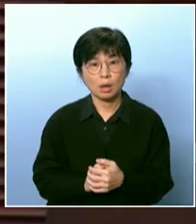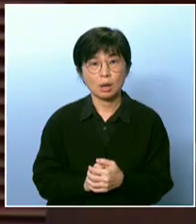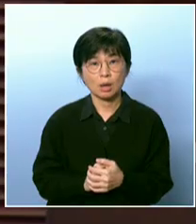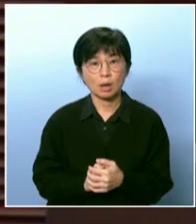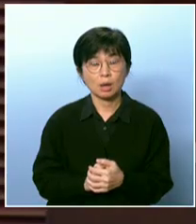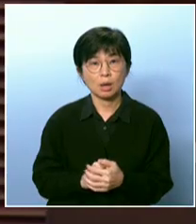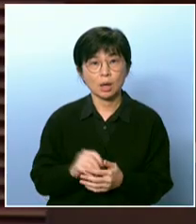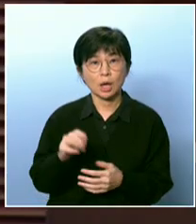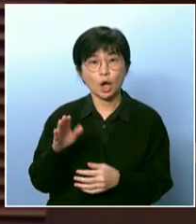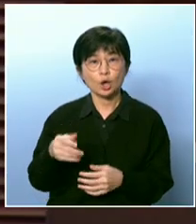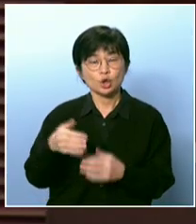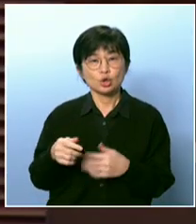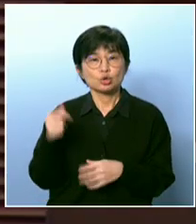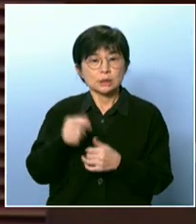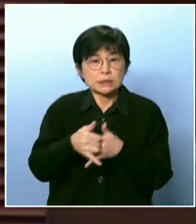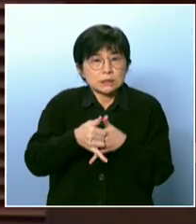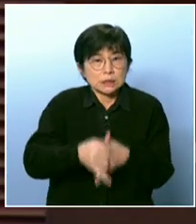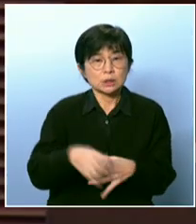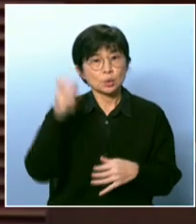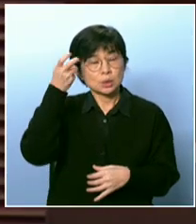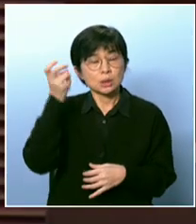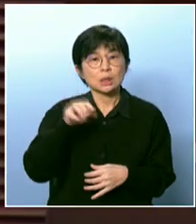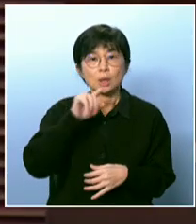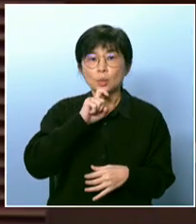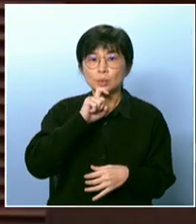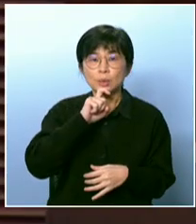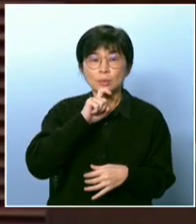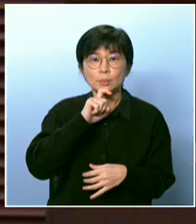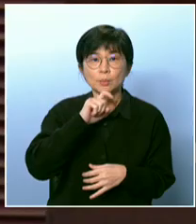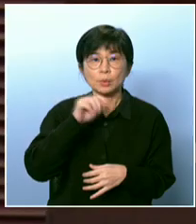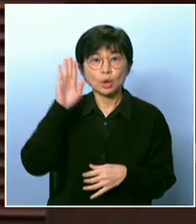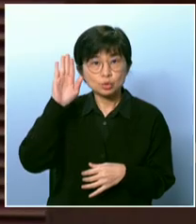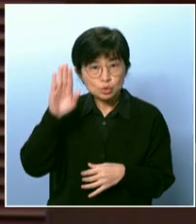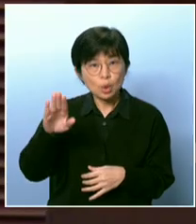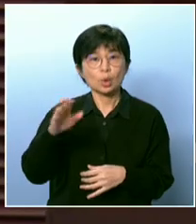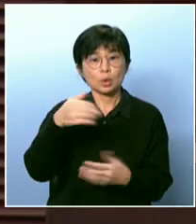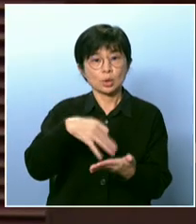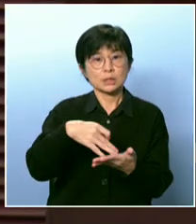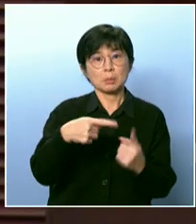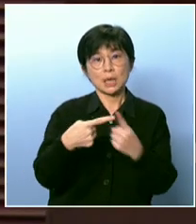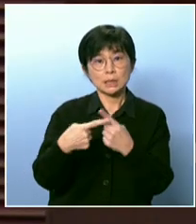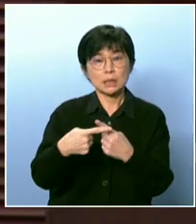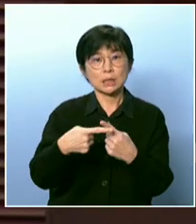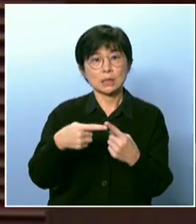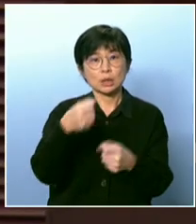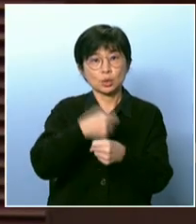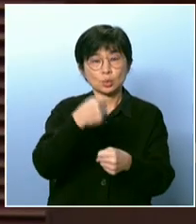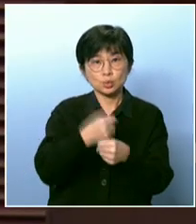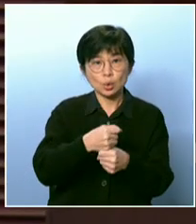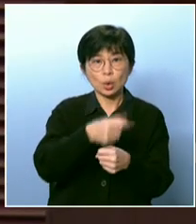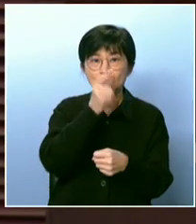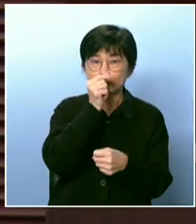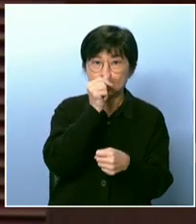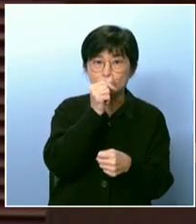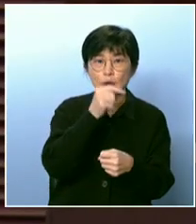$1,623 per month. As for a long-standing impact, we do plan on conducting long-term studies in future